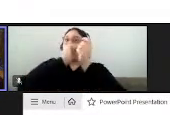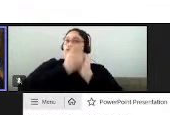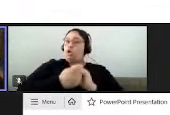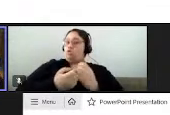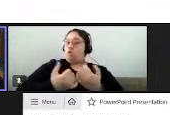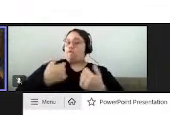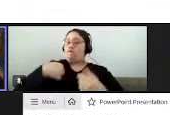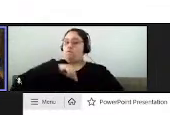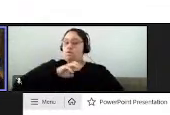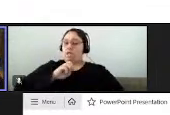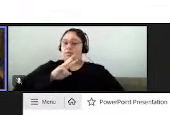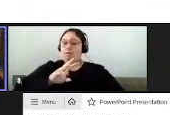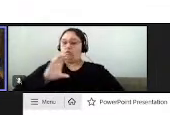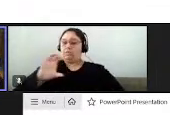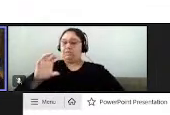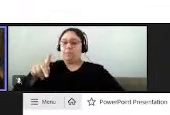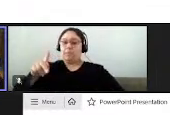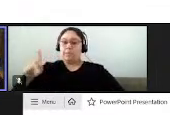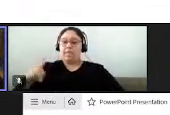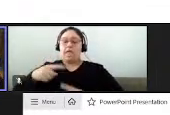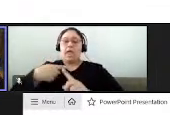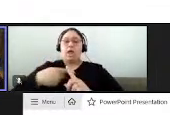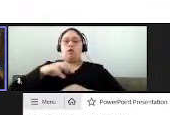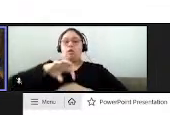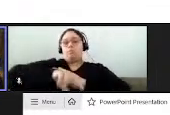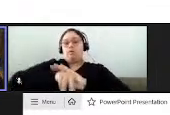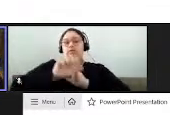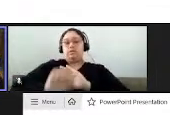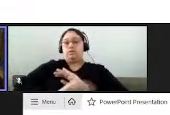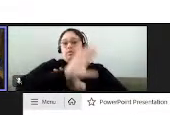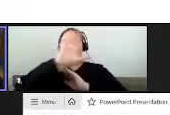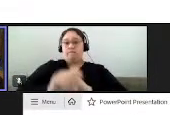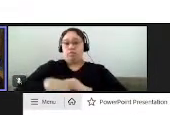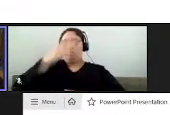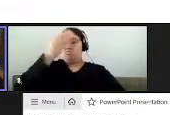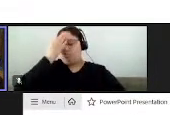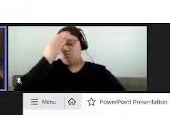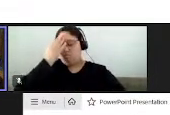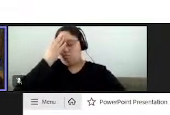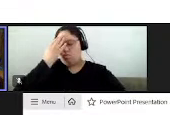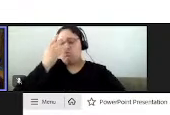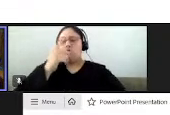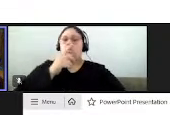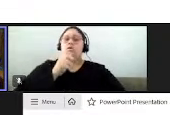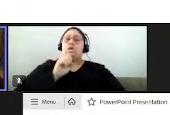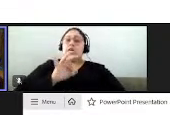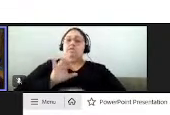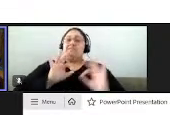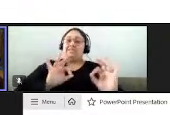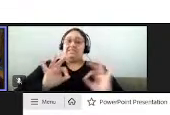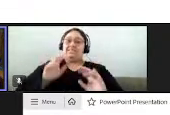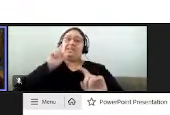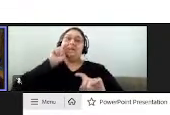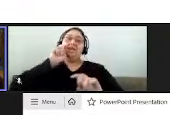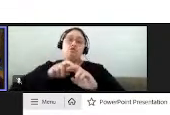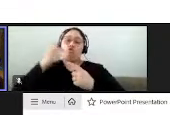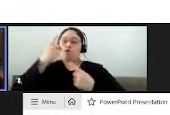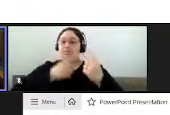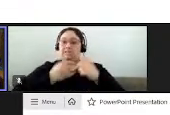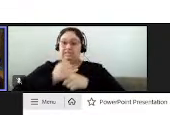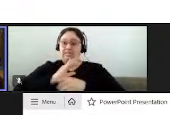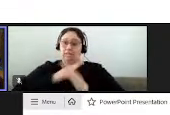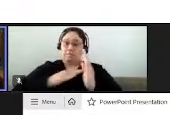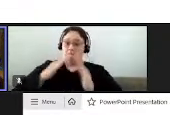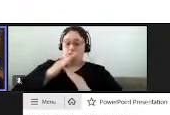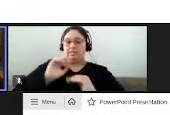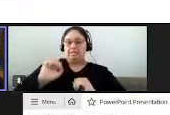for WCPP and the province in South Africa, as you know, and whether this should still be considered a